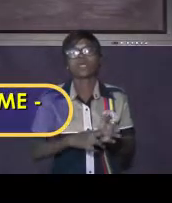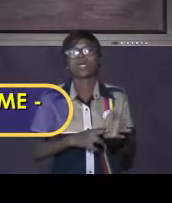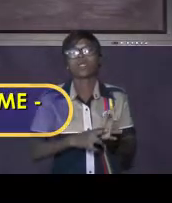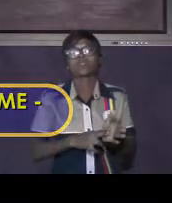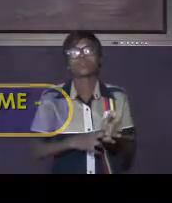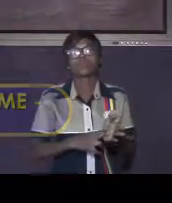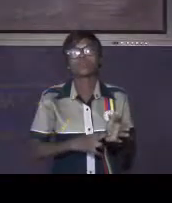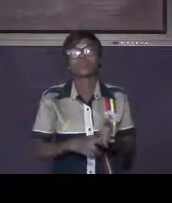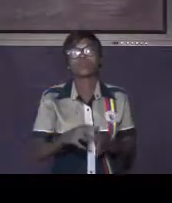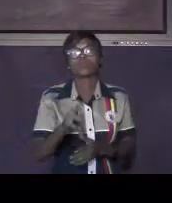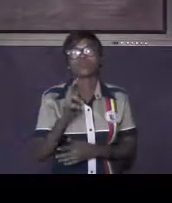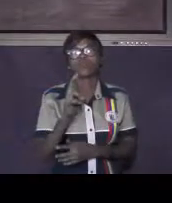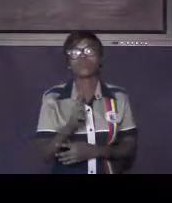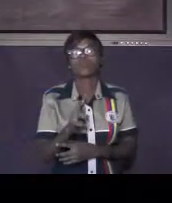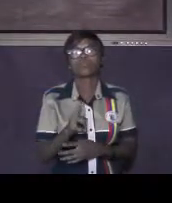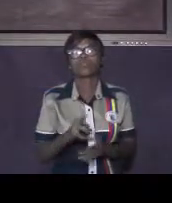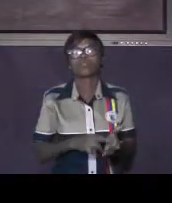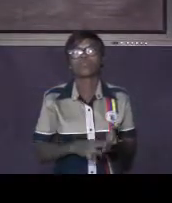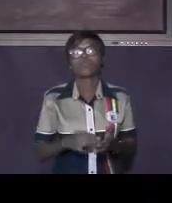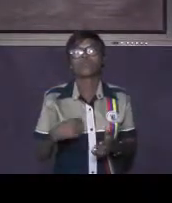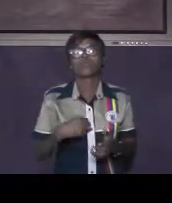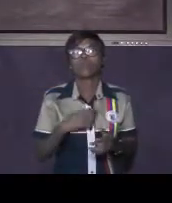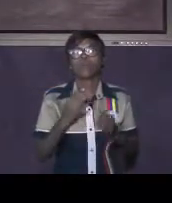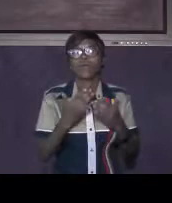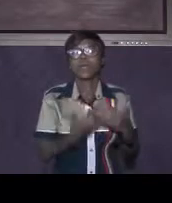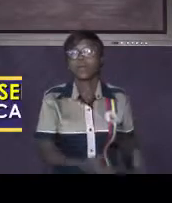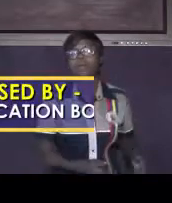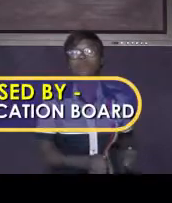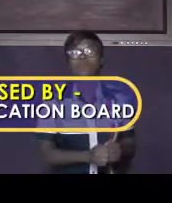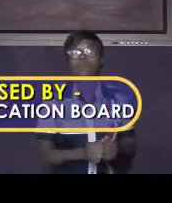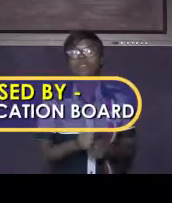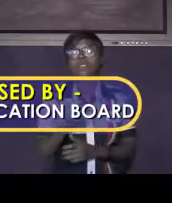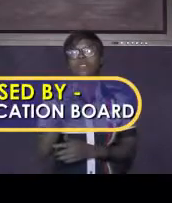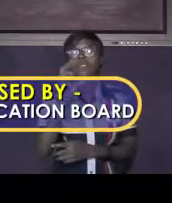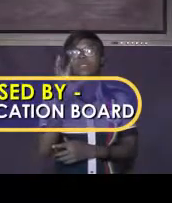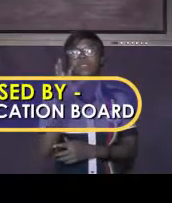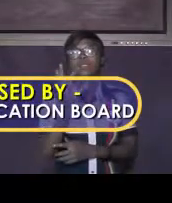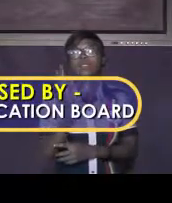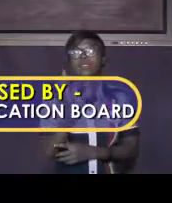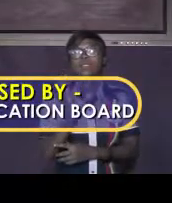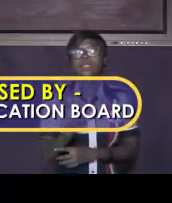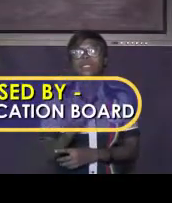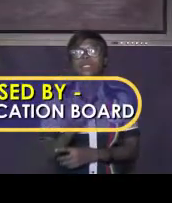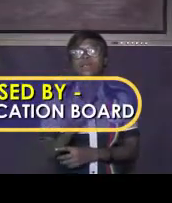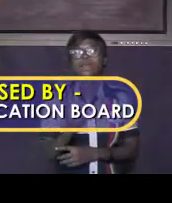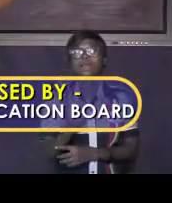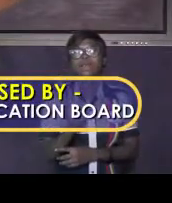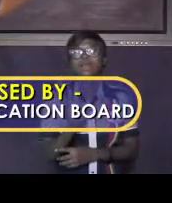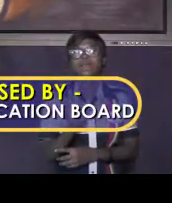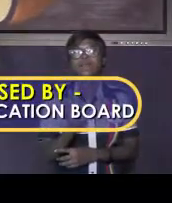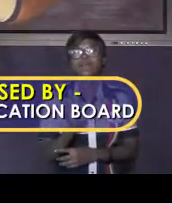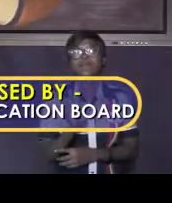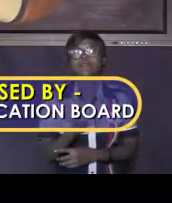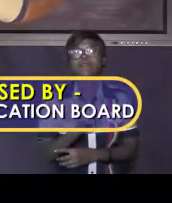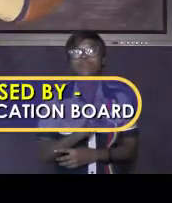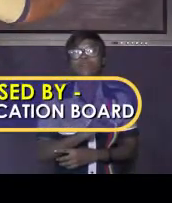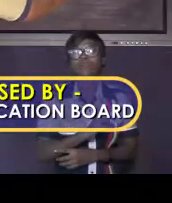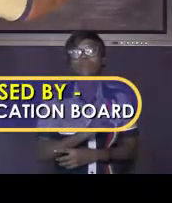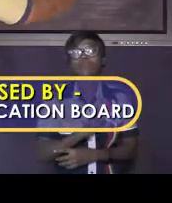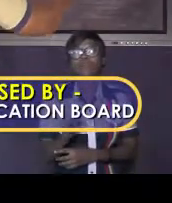zeros, and we're left with 95 all over 100, which is 95 hundredth.